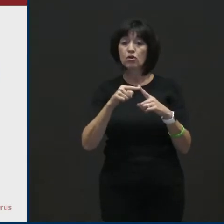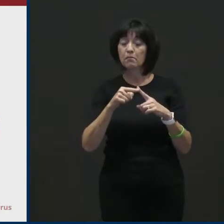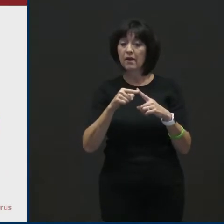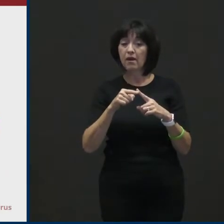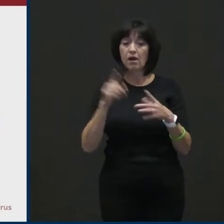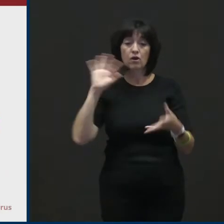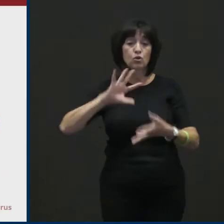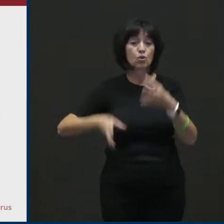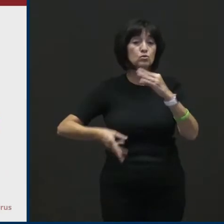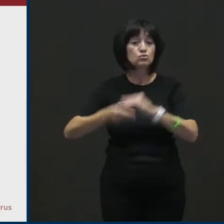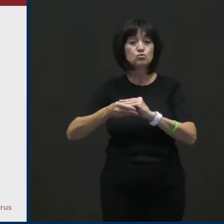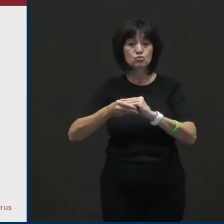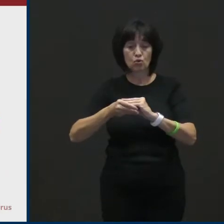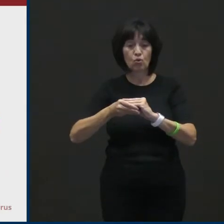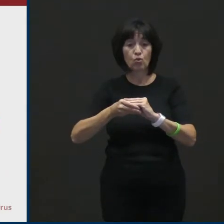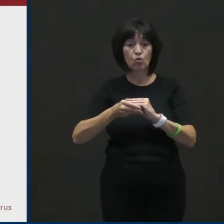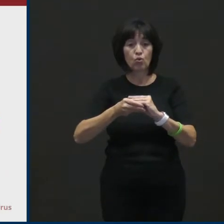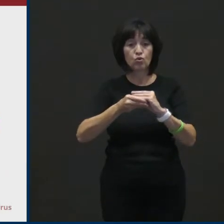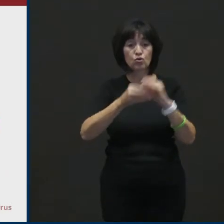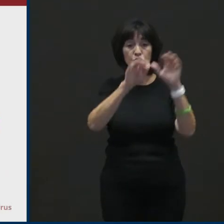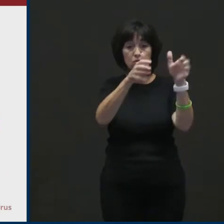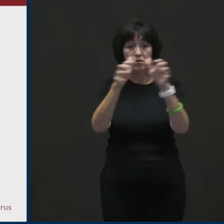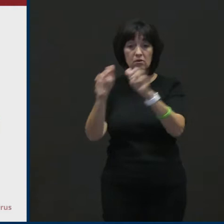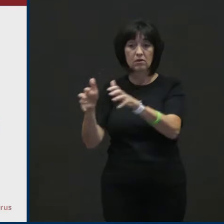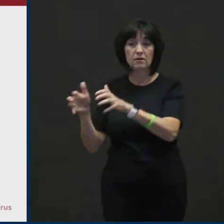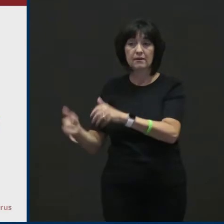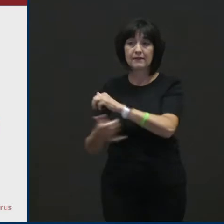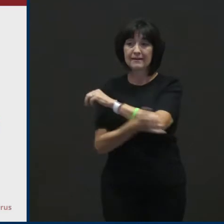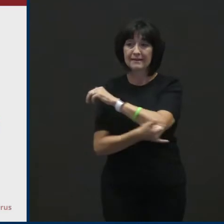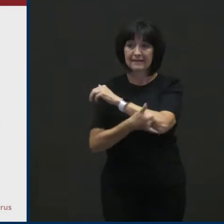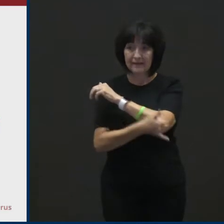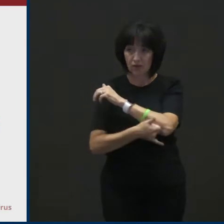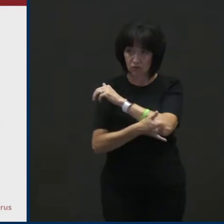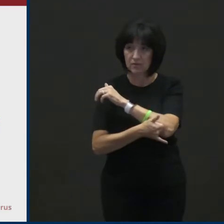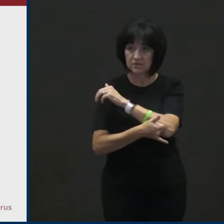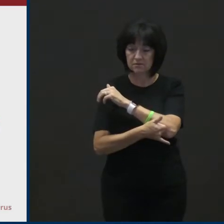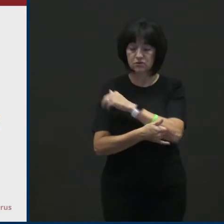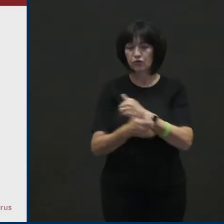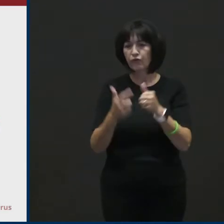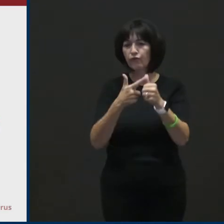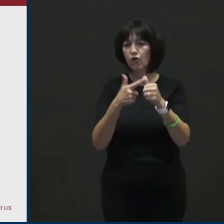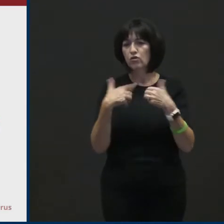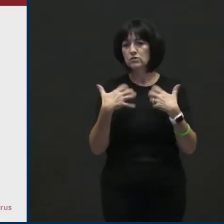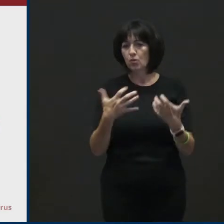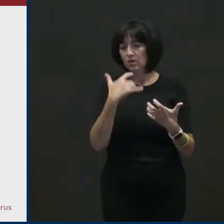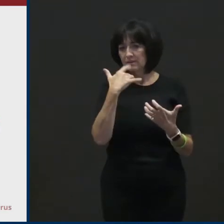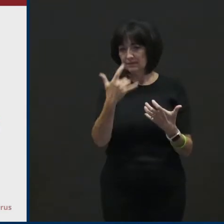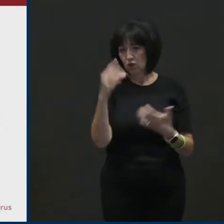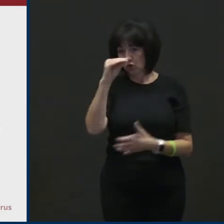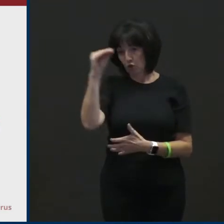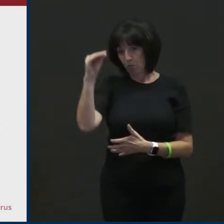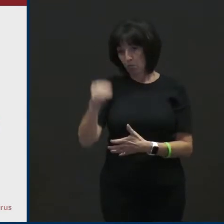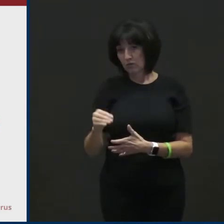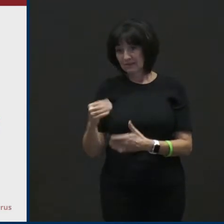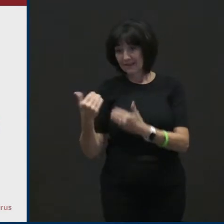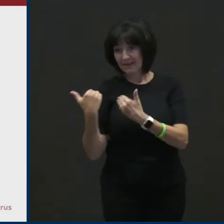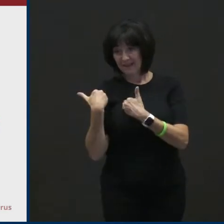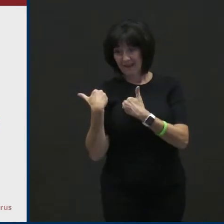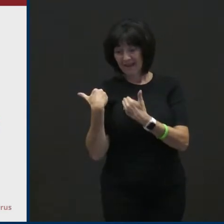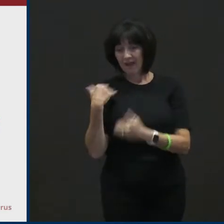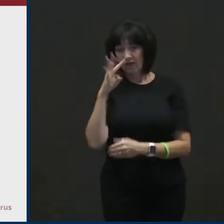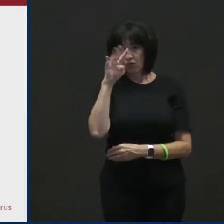county, percent positive first. You see we're under 5% on that 7-day moving